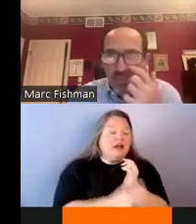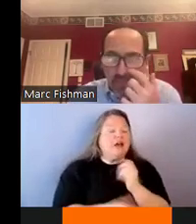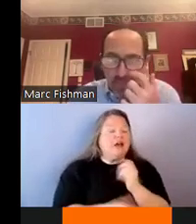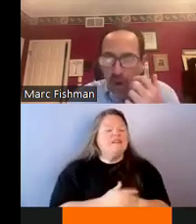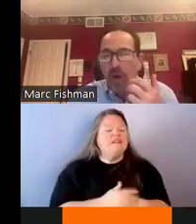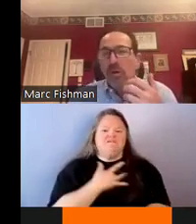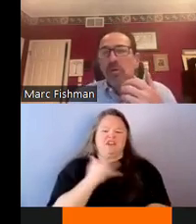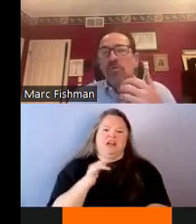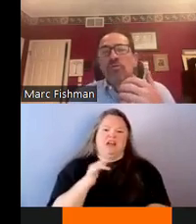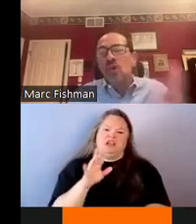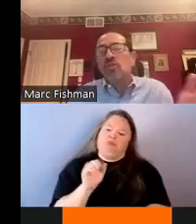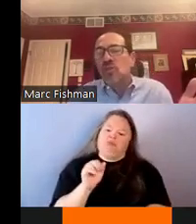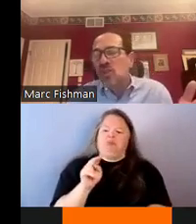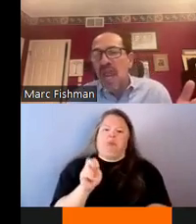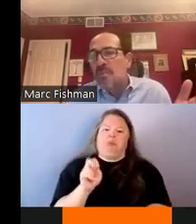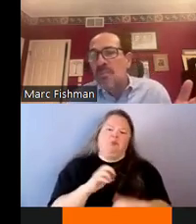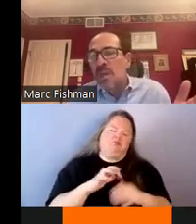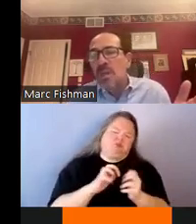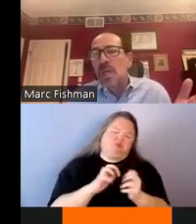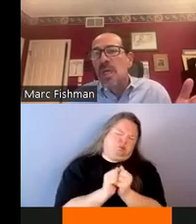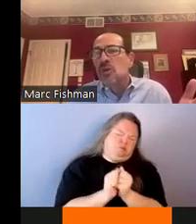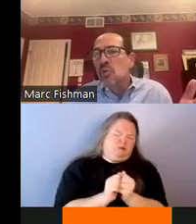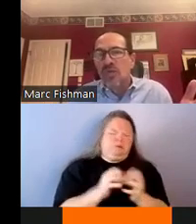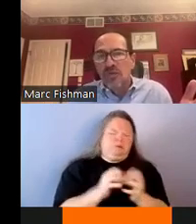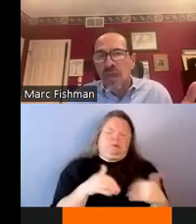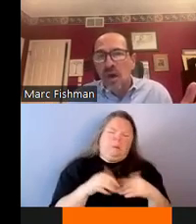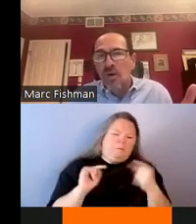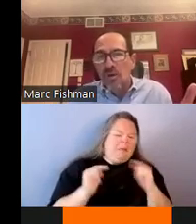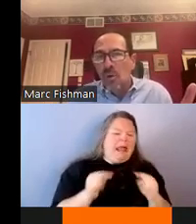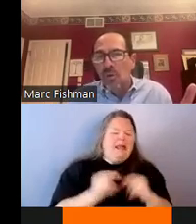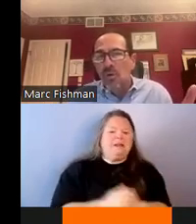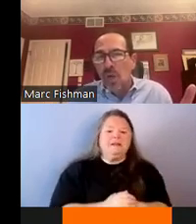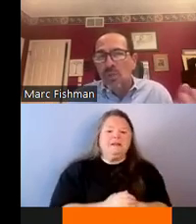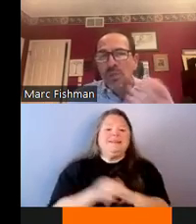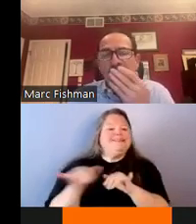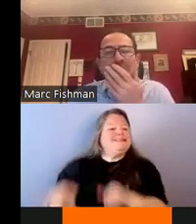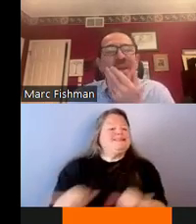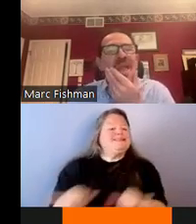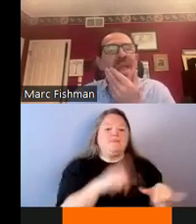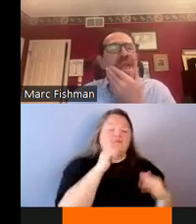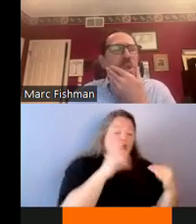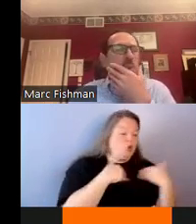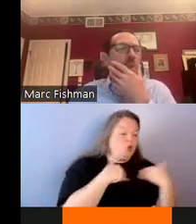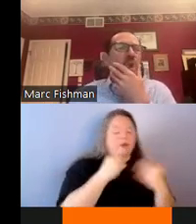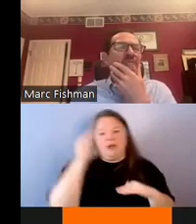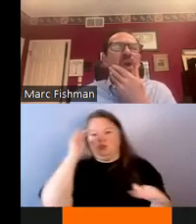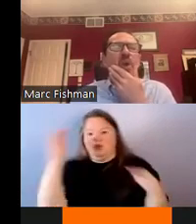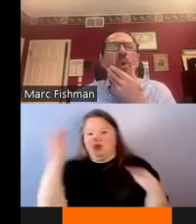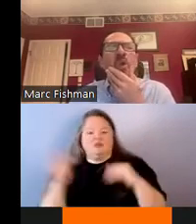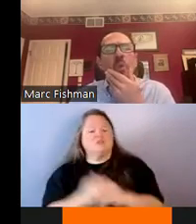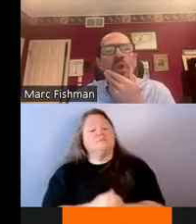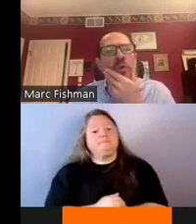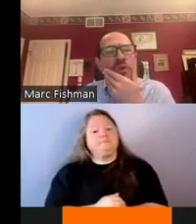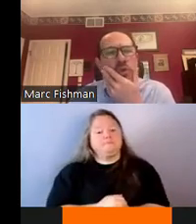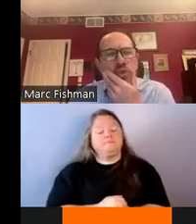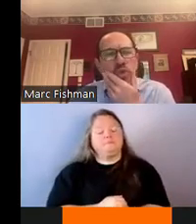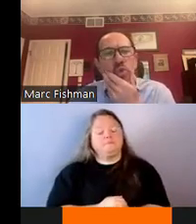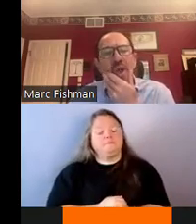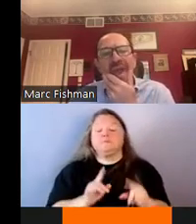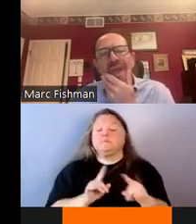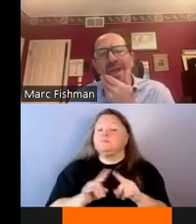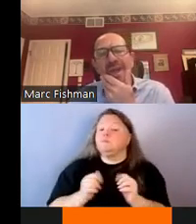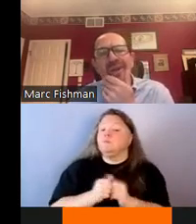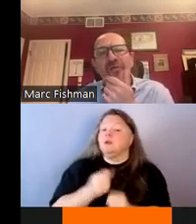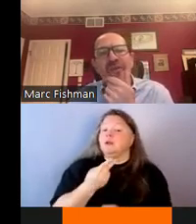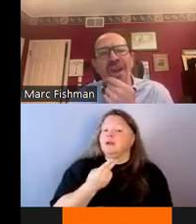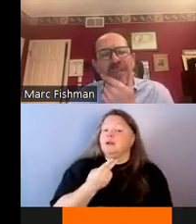These symptoms are just the same in youth as they are in older adults. With heroin, we were used